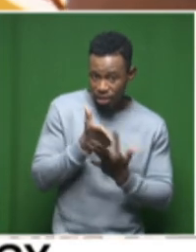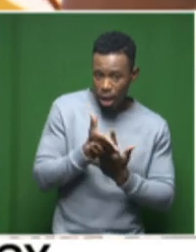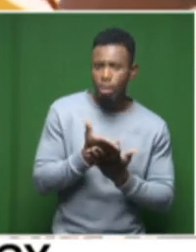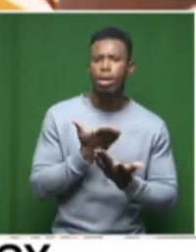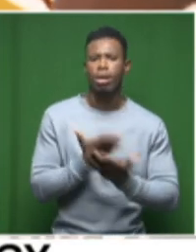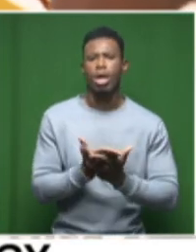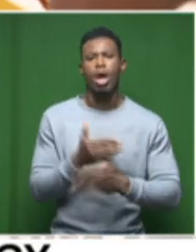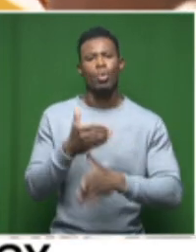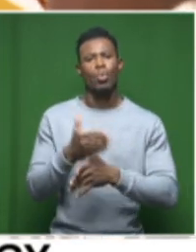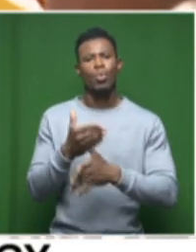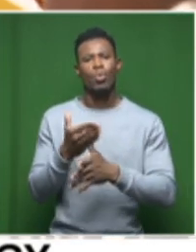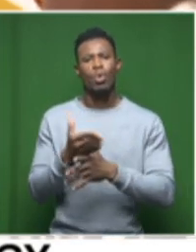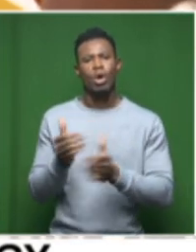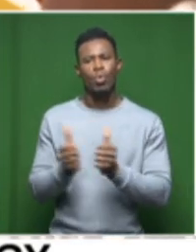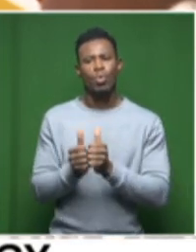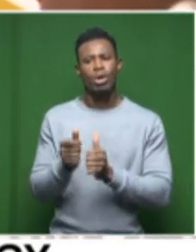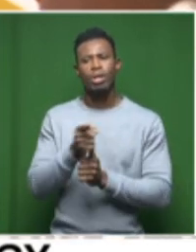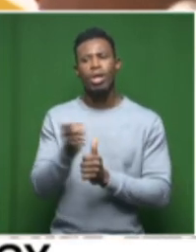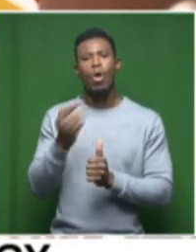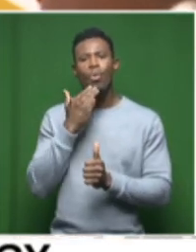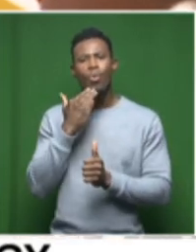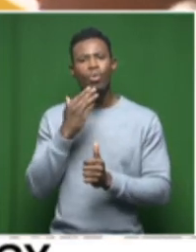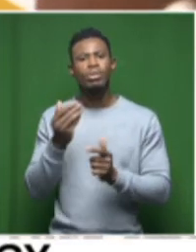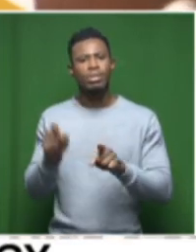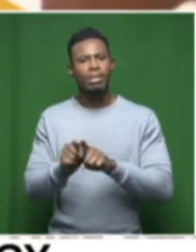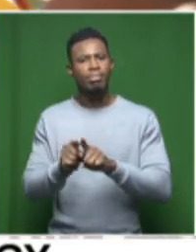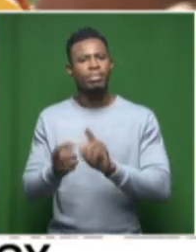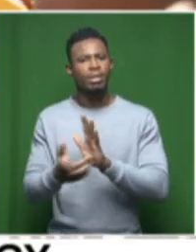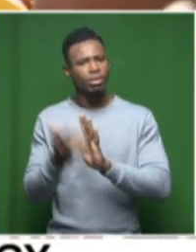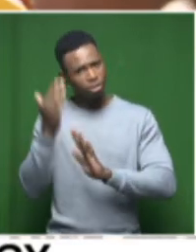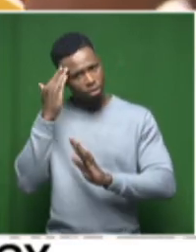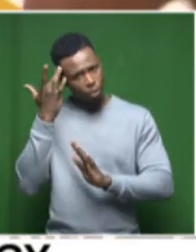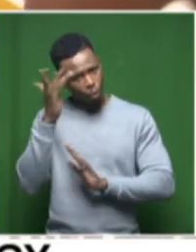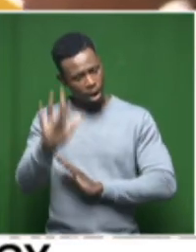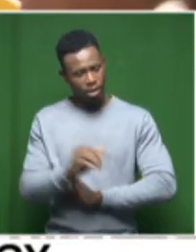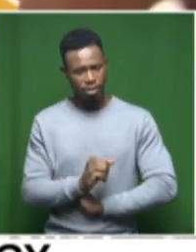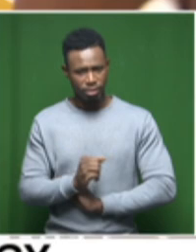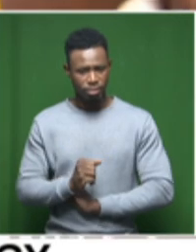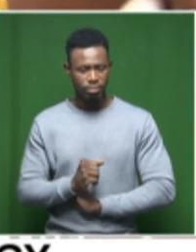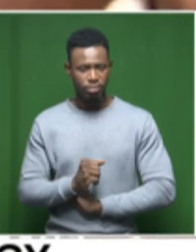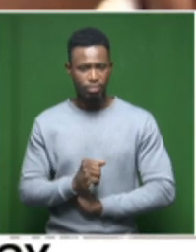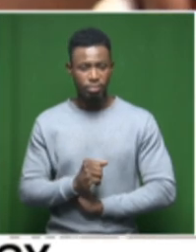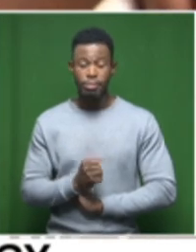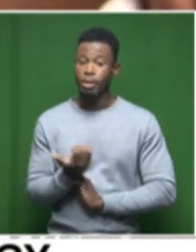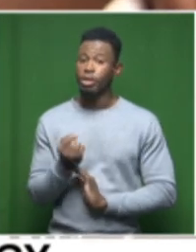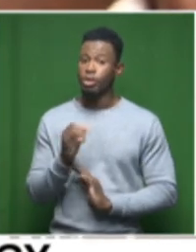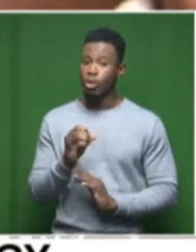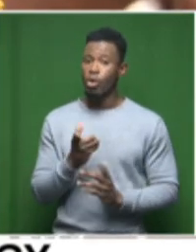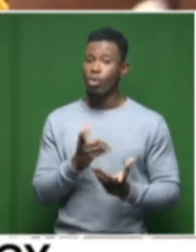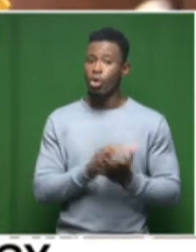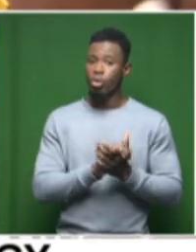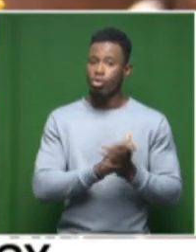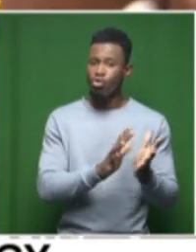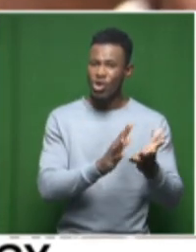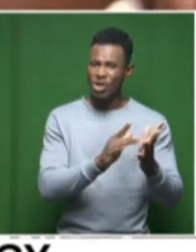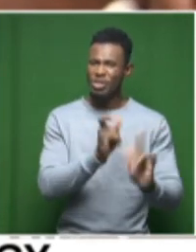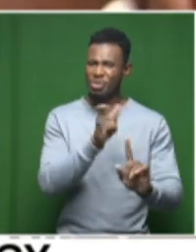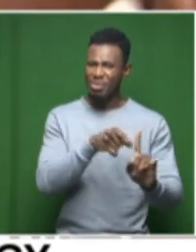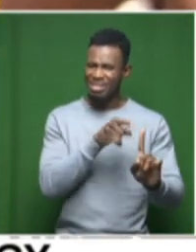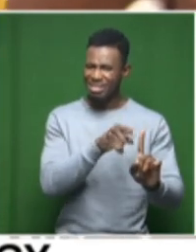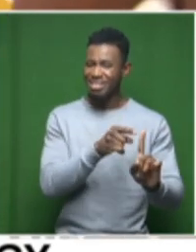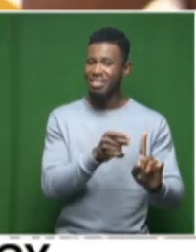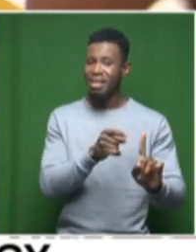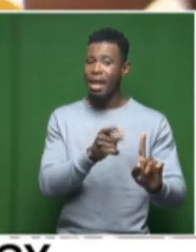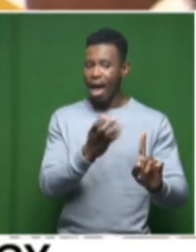with technological and application markets the way they do. So congratulations, that's just one of them. There are